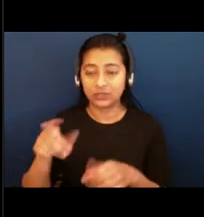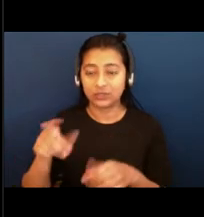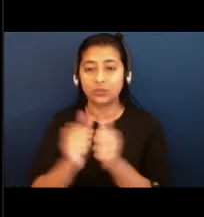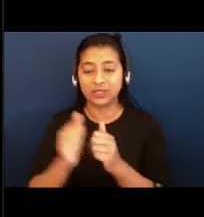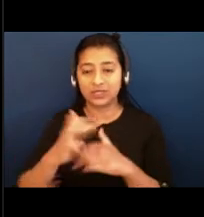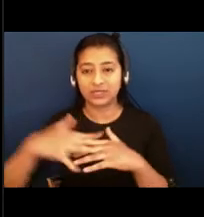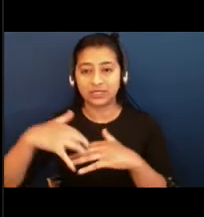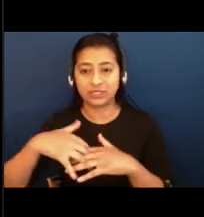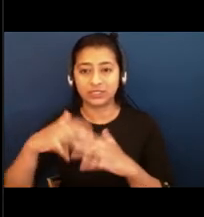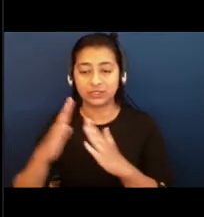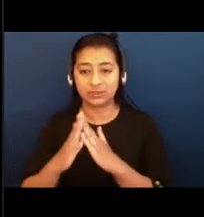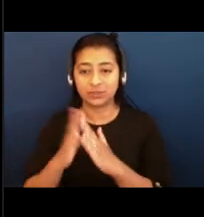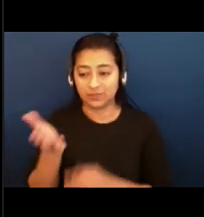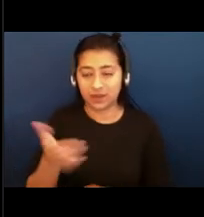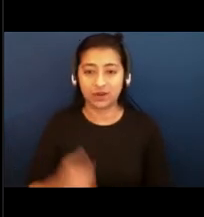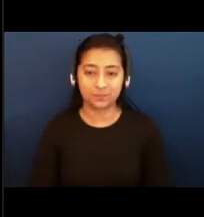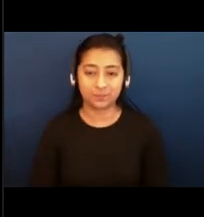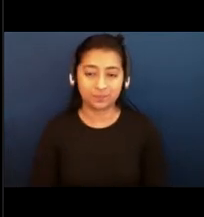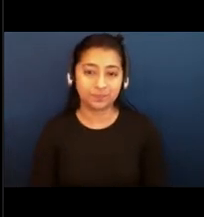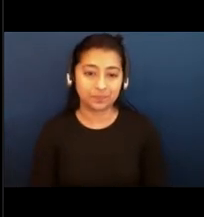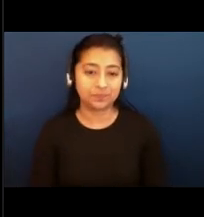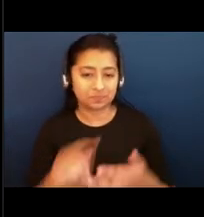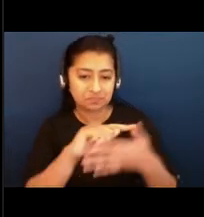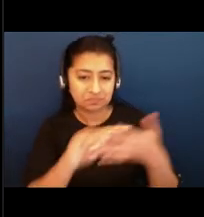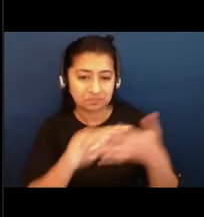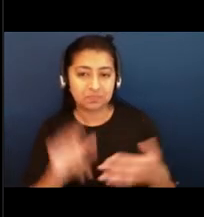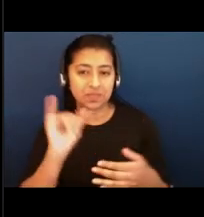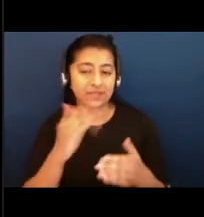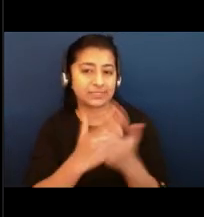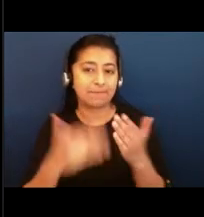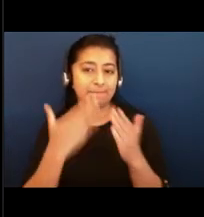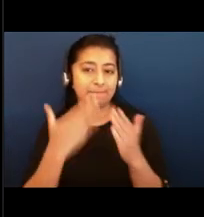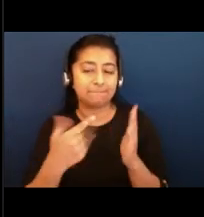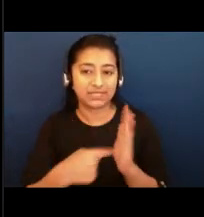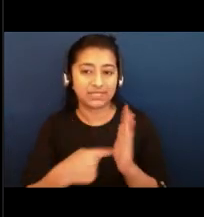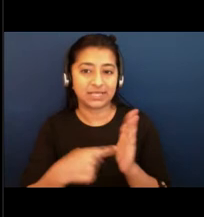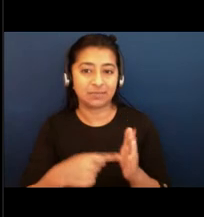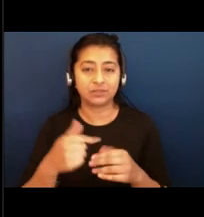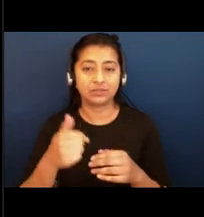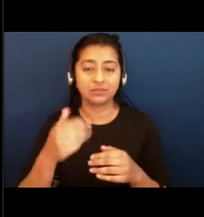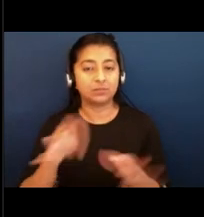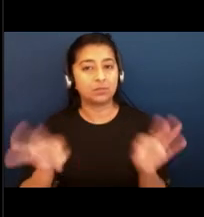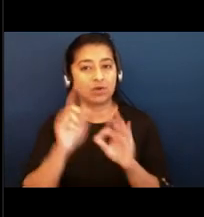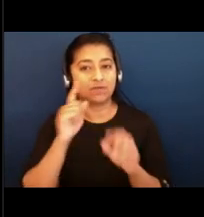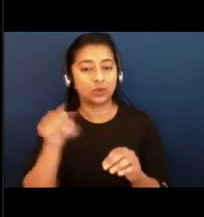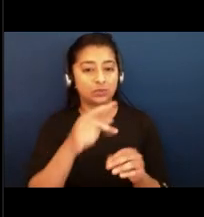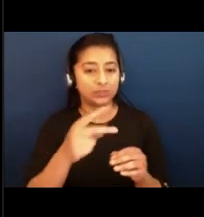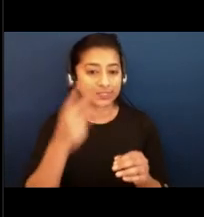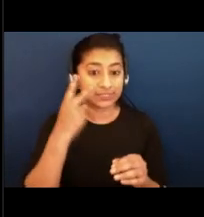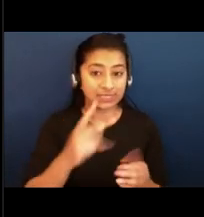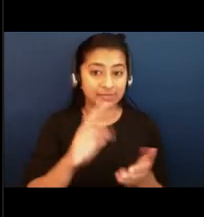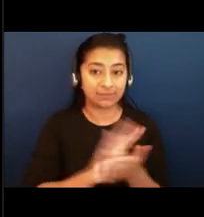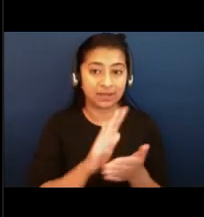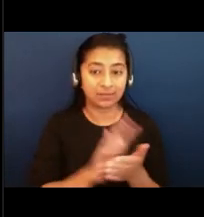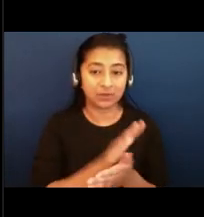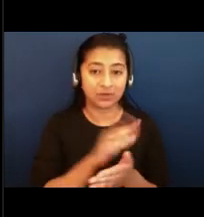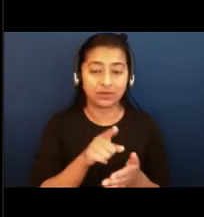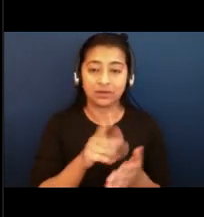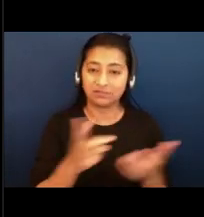communities there. So there's examples. And I think it's really important for you to be able to see papers that fit into